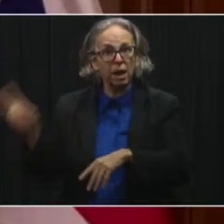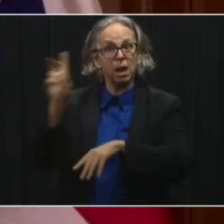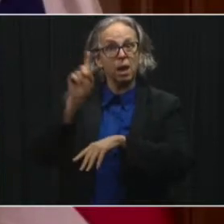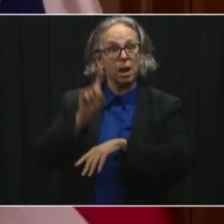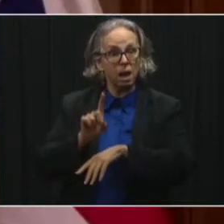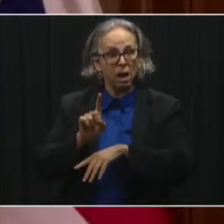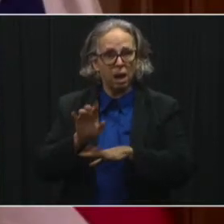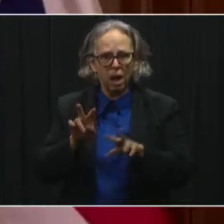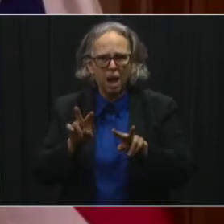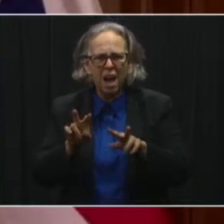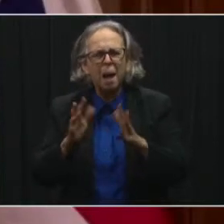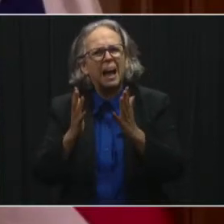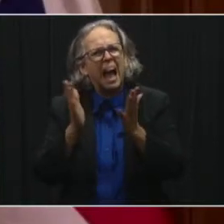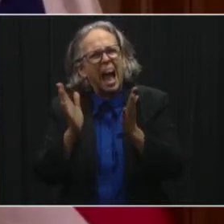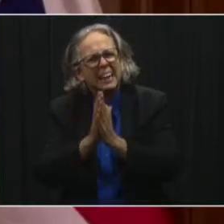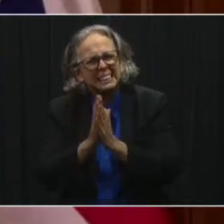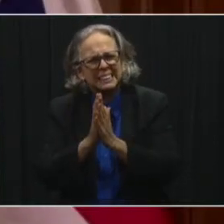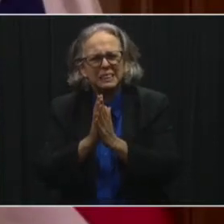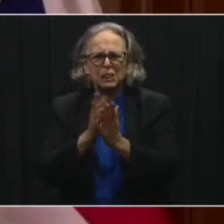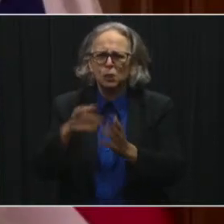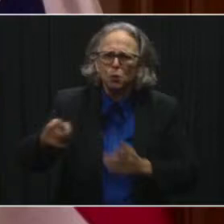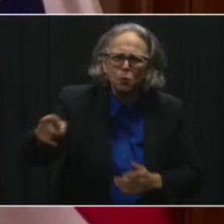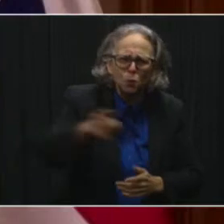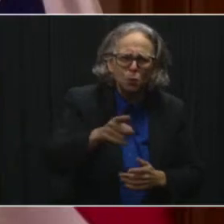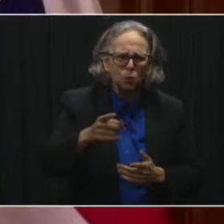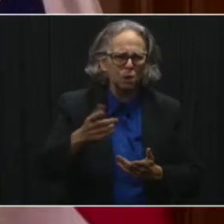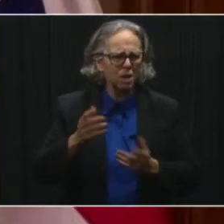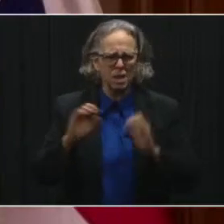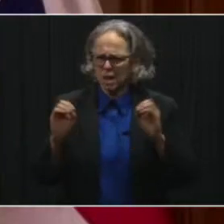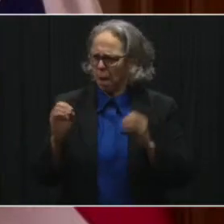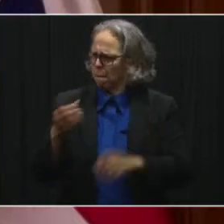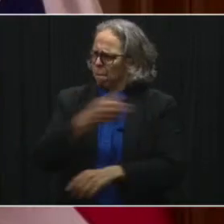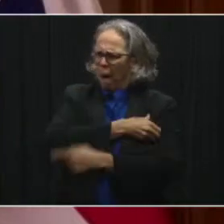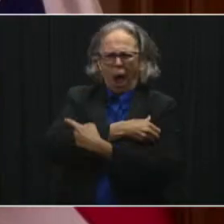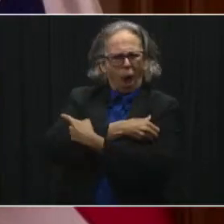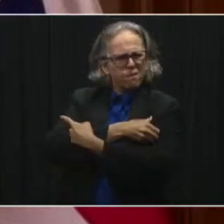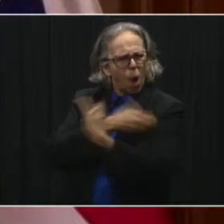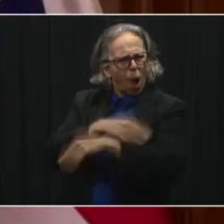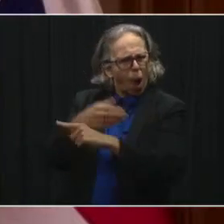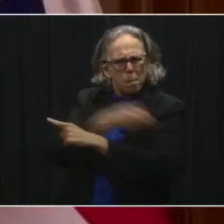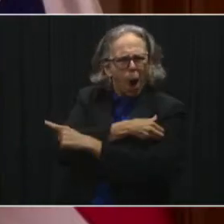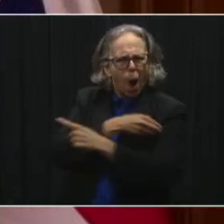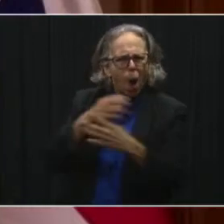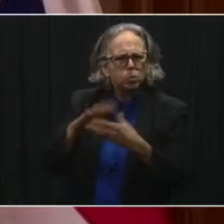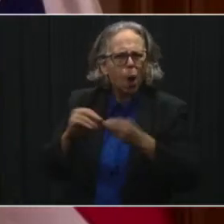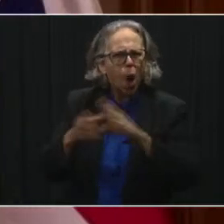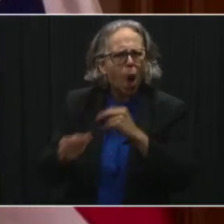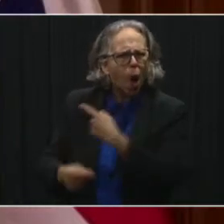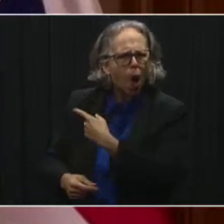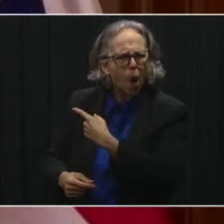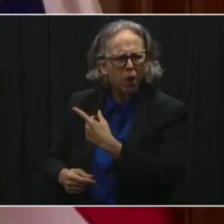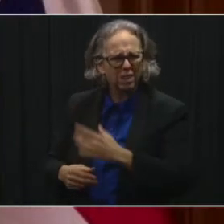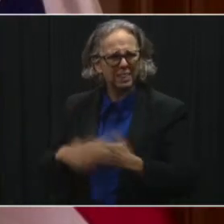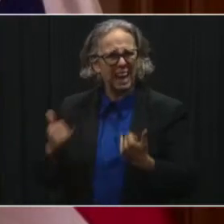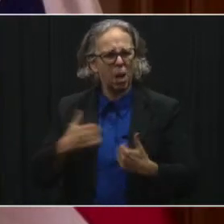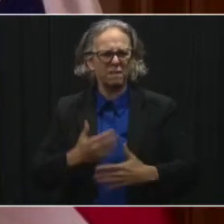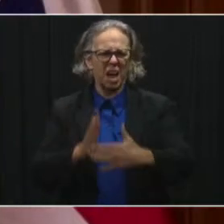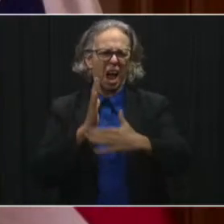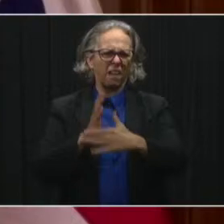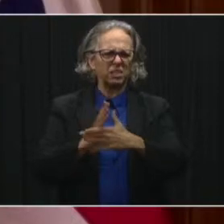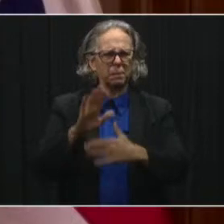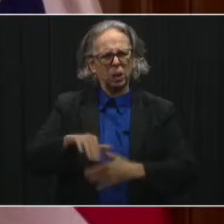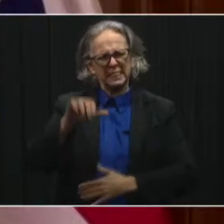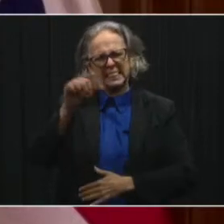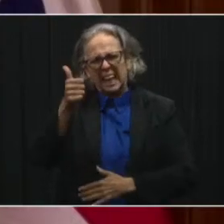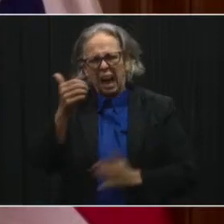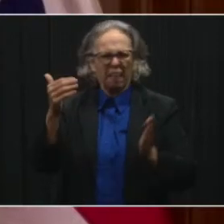is what we're seeing. We continue to average about 10,000 new vaccinations a day. That's